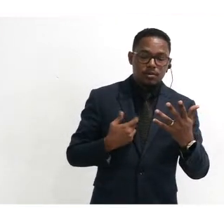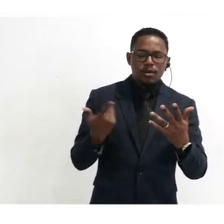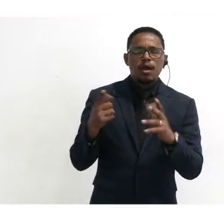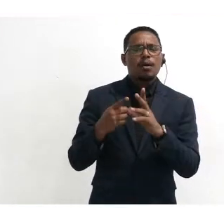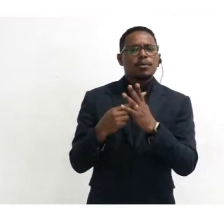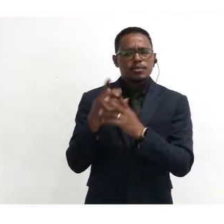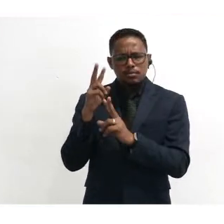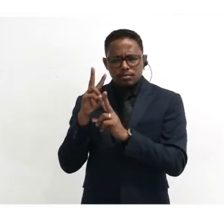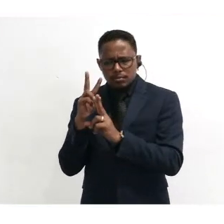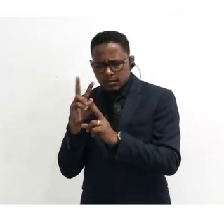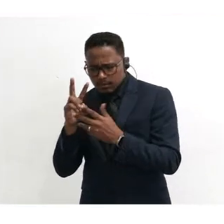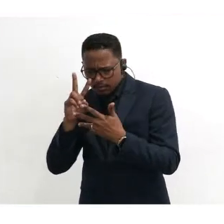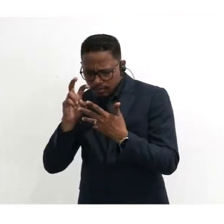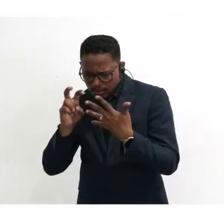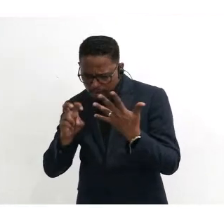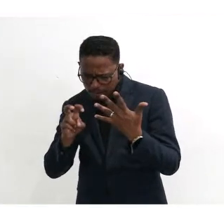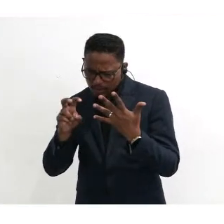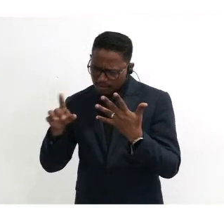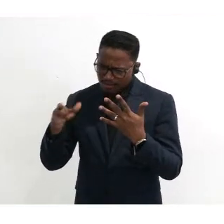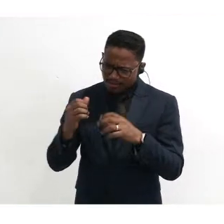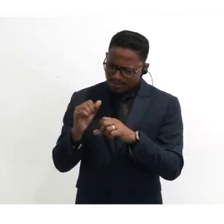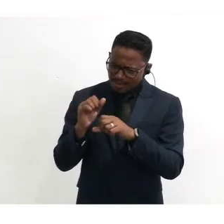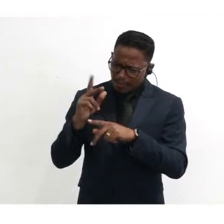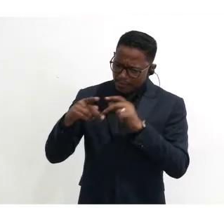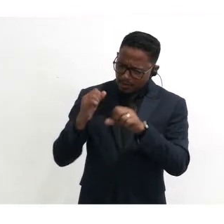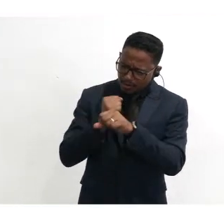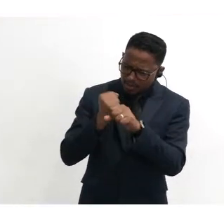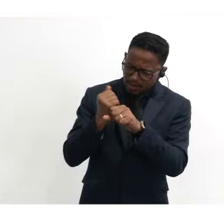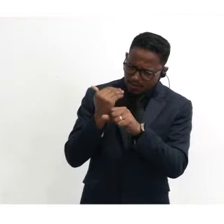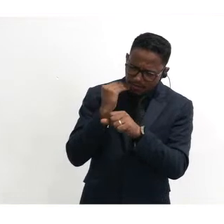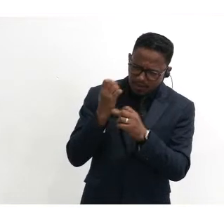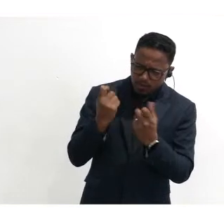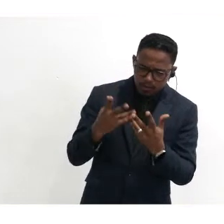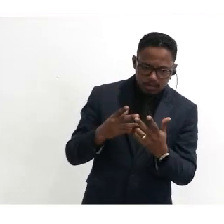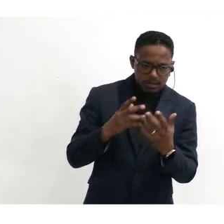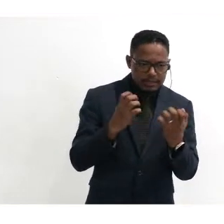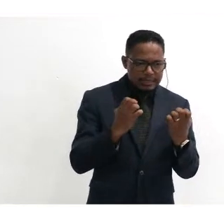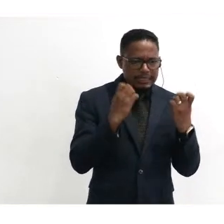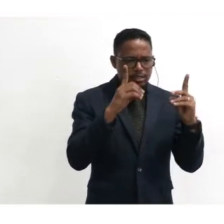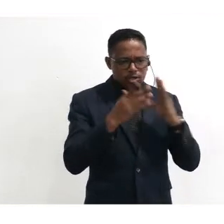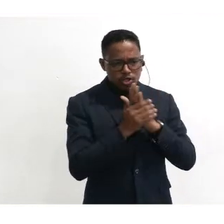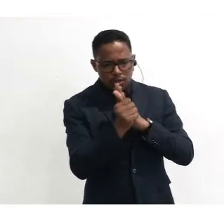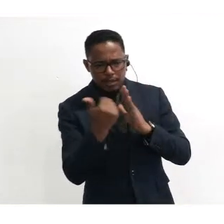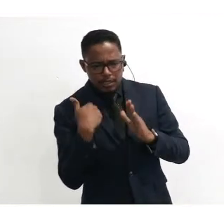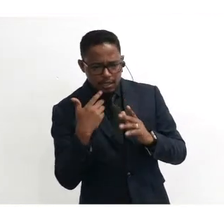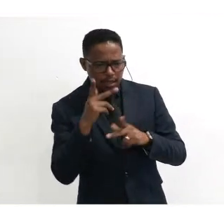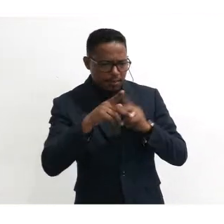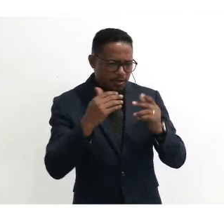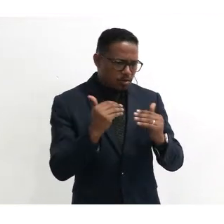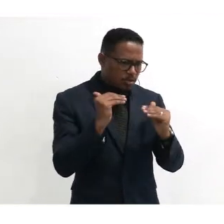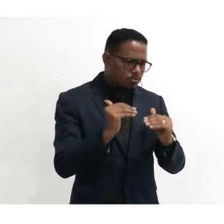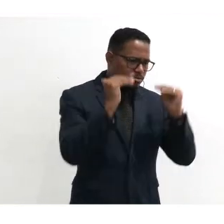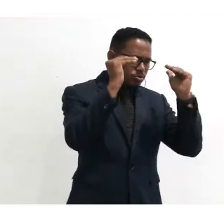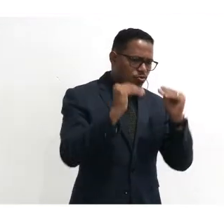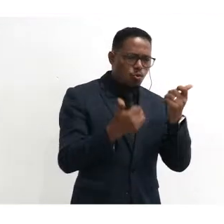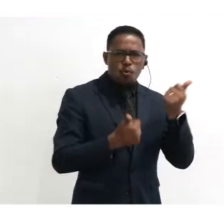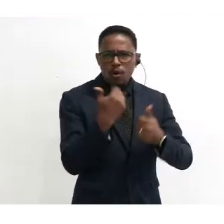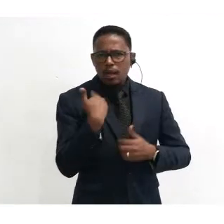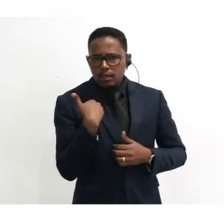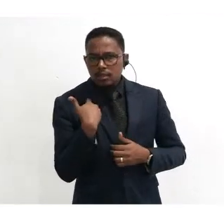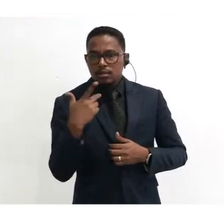unemployment rate like? What is the skill level of people? What do the university systems look like? Can we